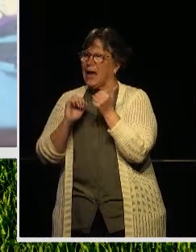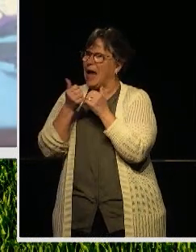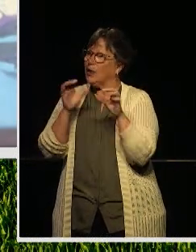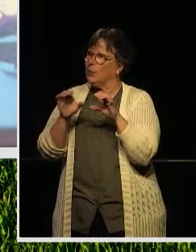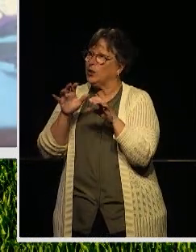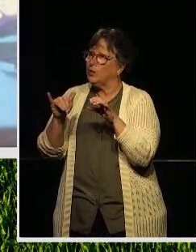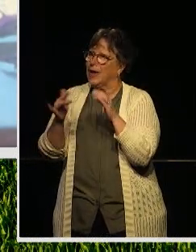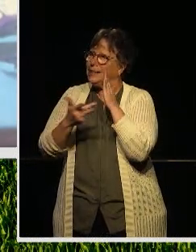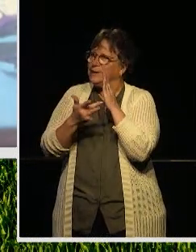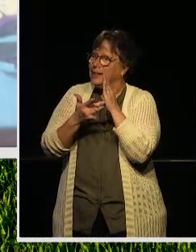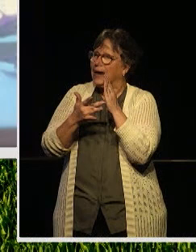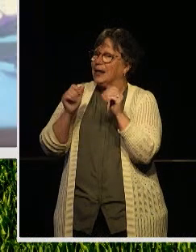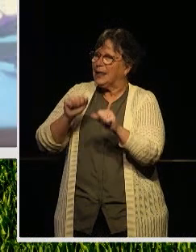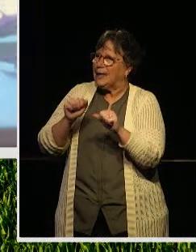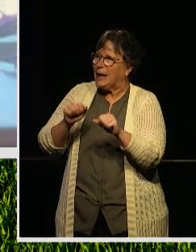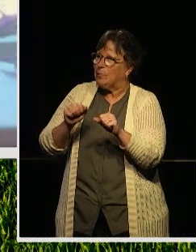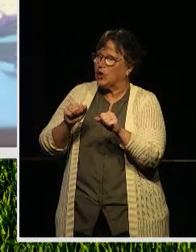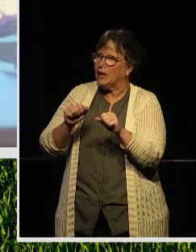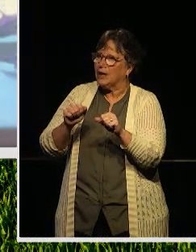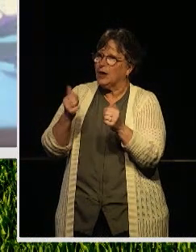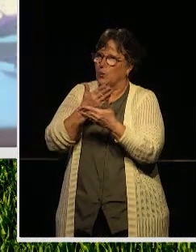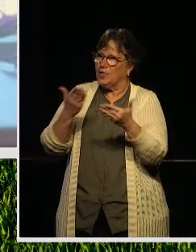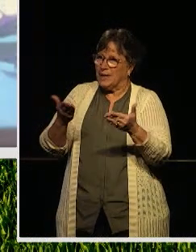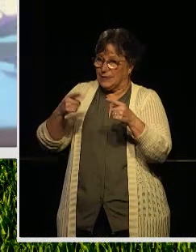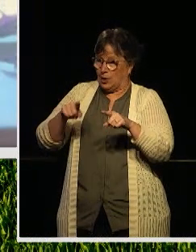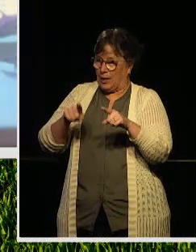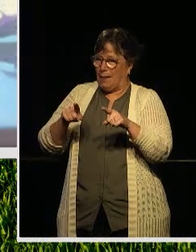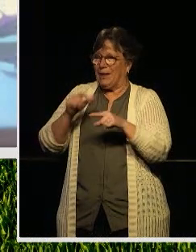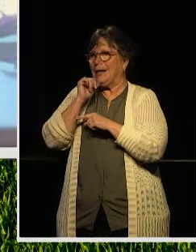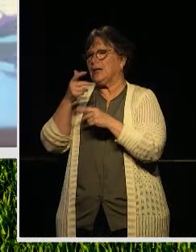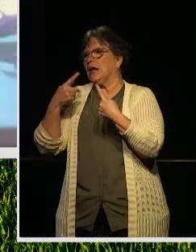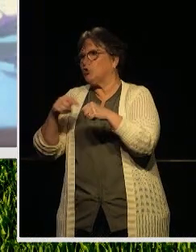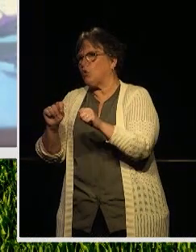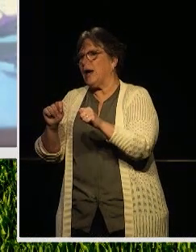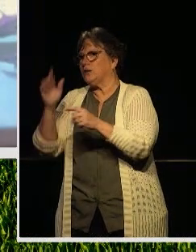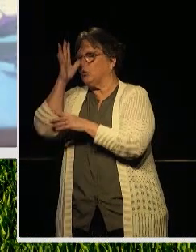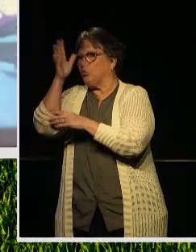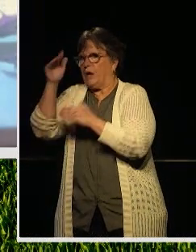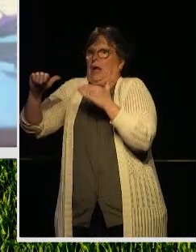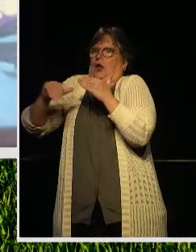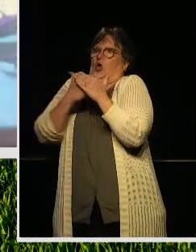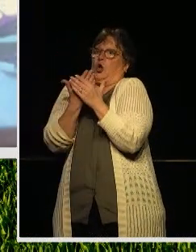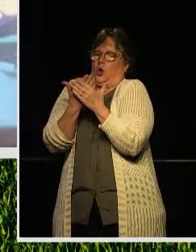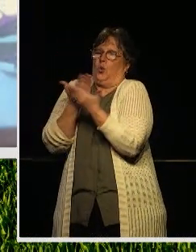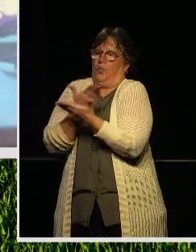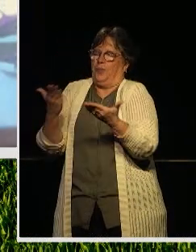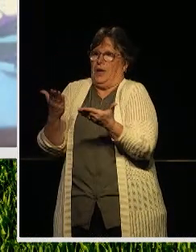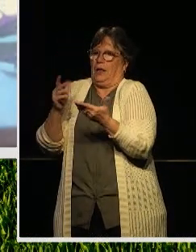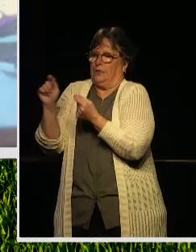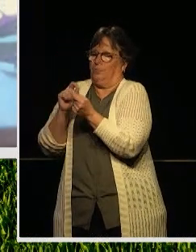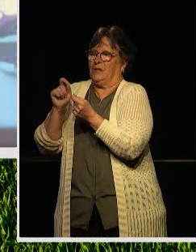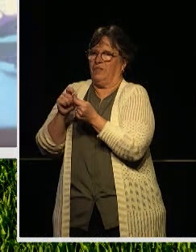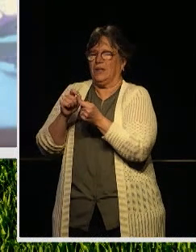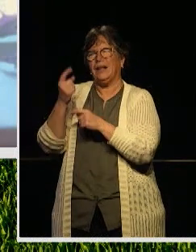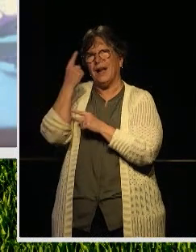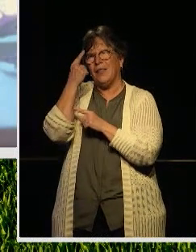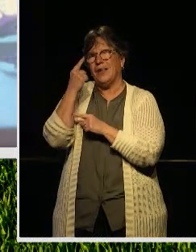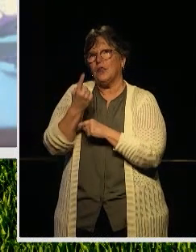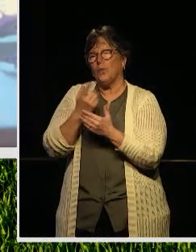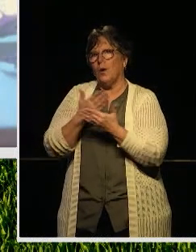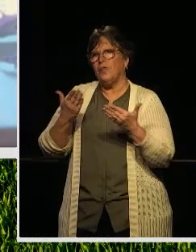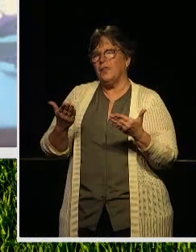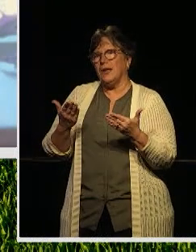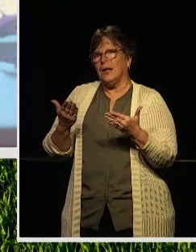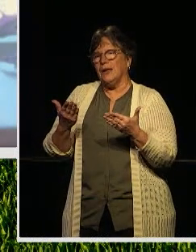enabling existing things that are happening rather than trying to create something completely new. Because I do think the one thing that's